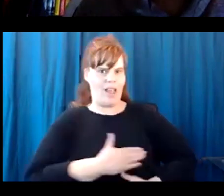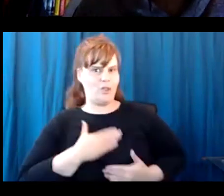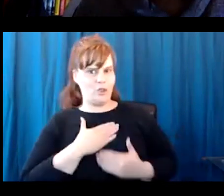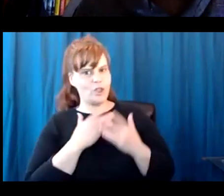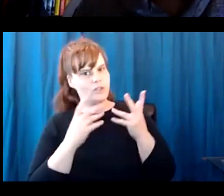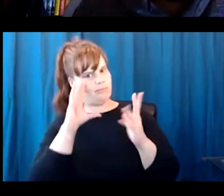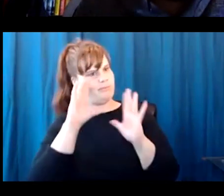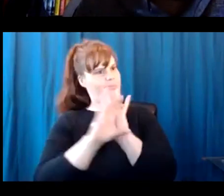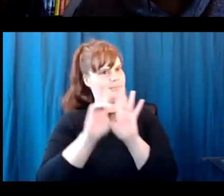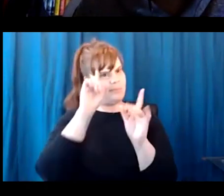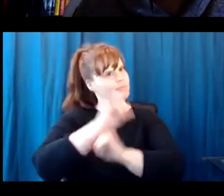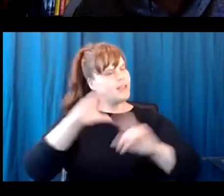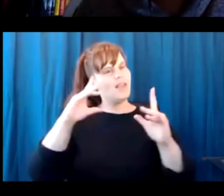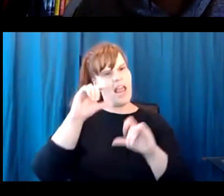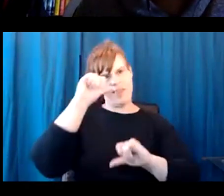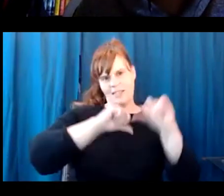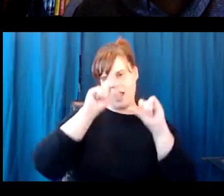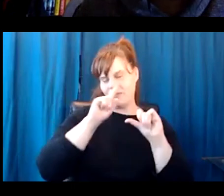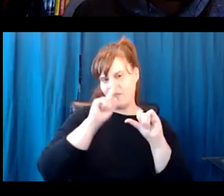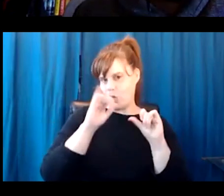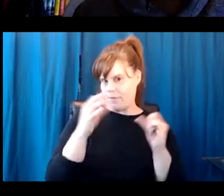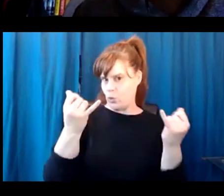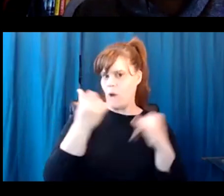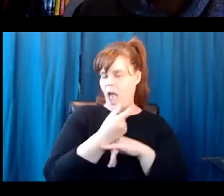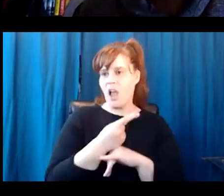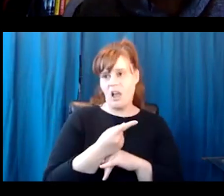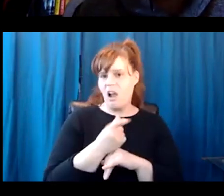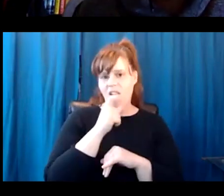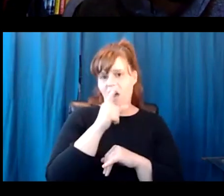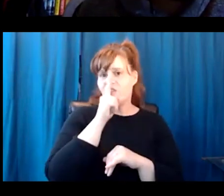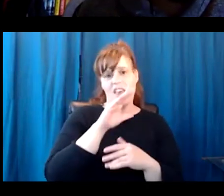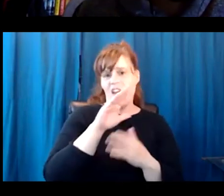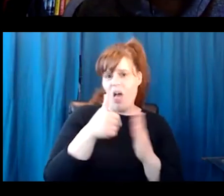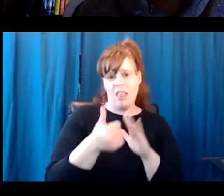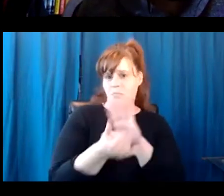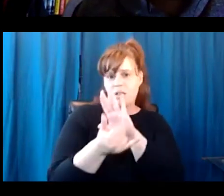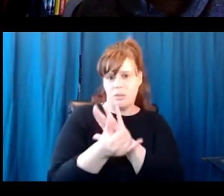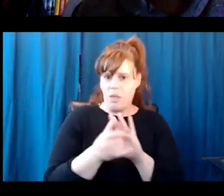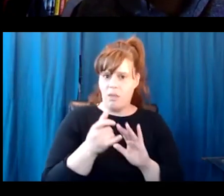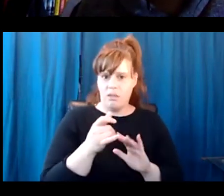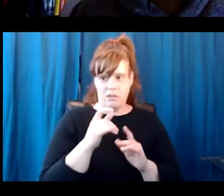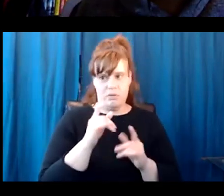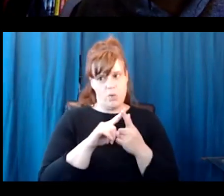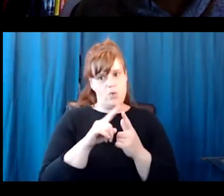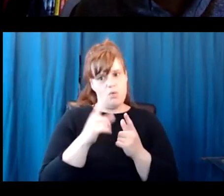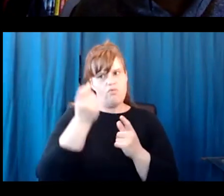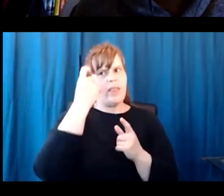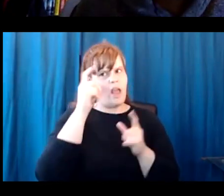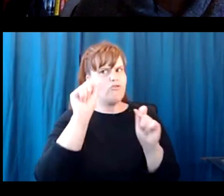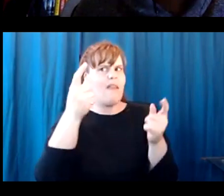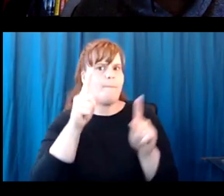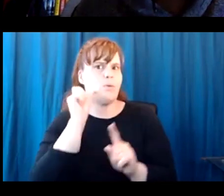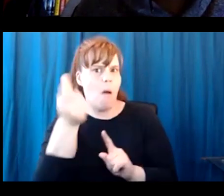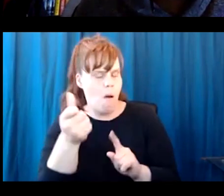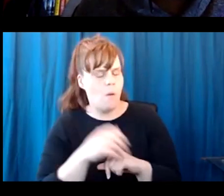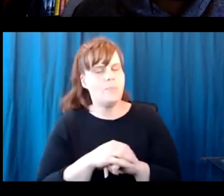science fiction of today are not at all impossible, he writes, of realization tomorrow. Many